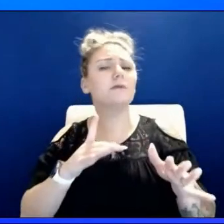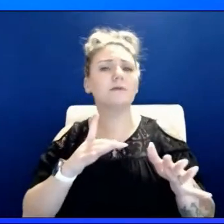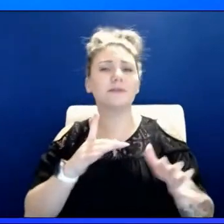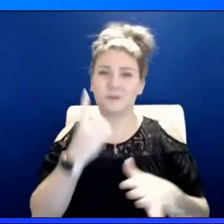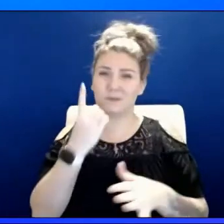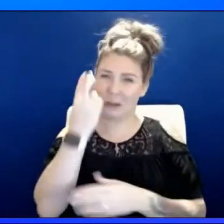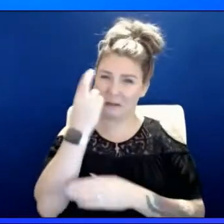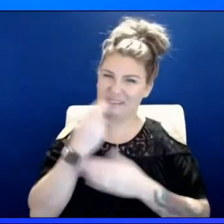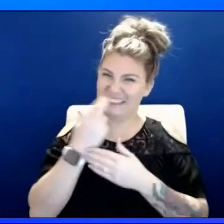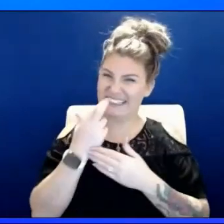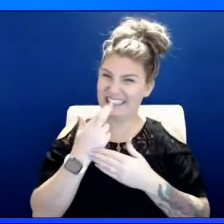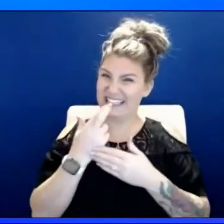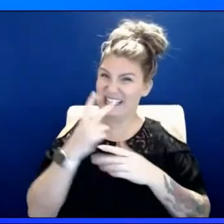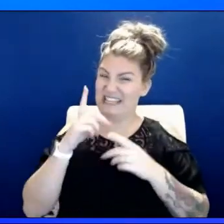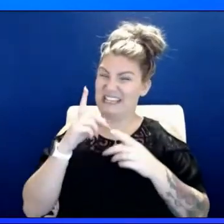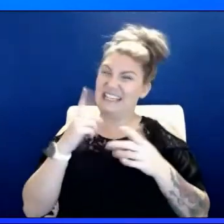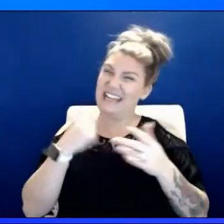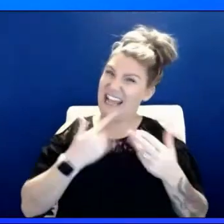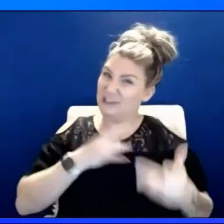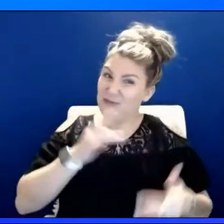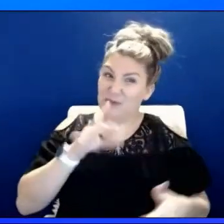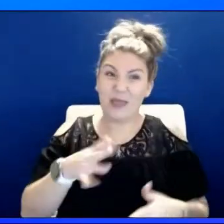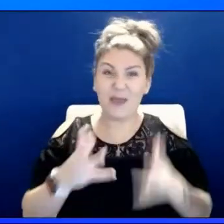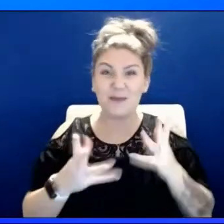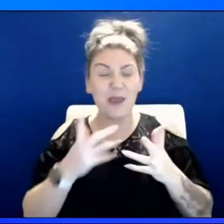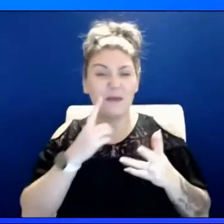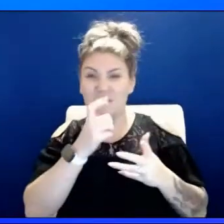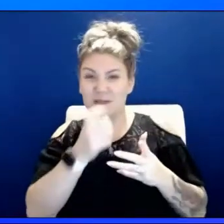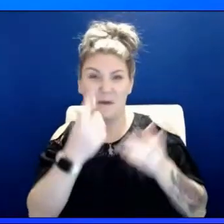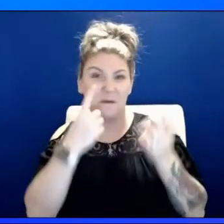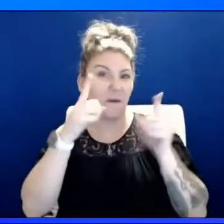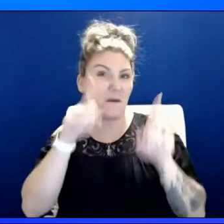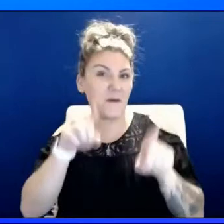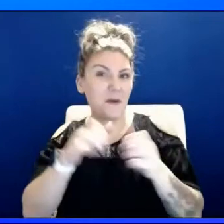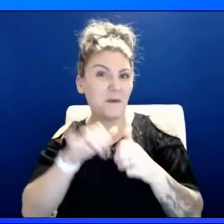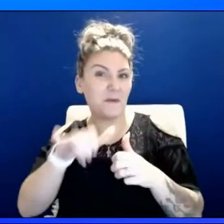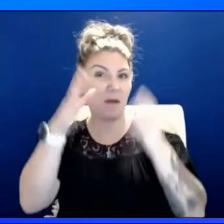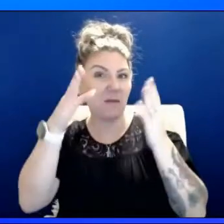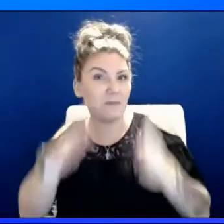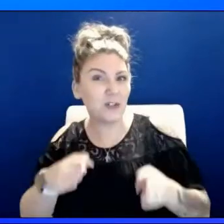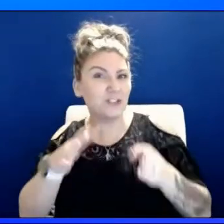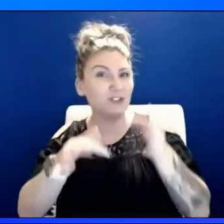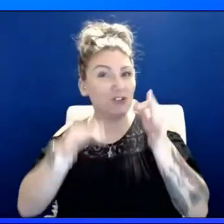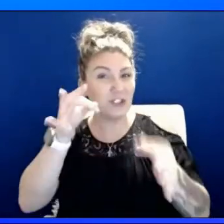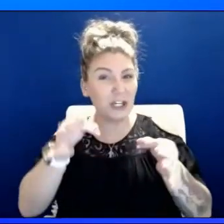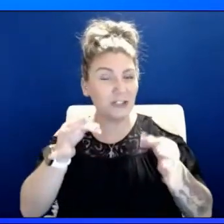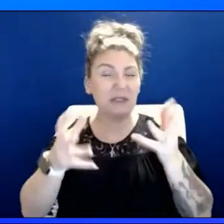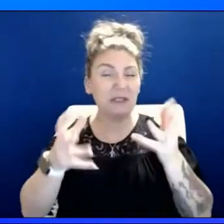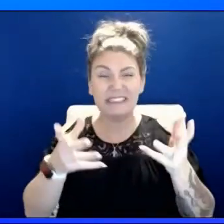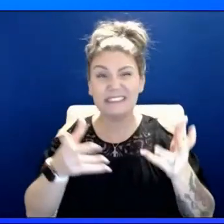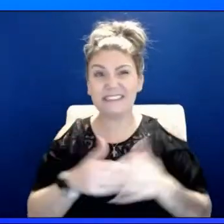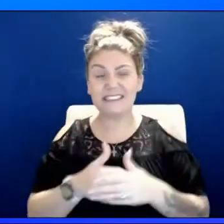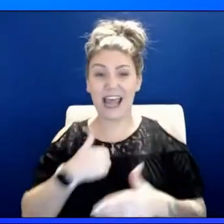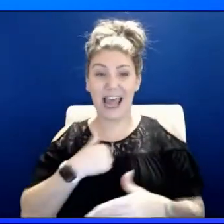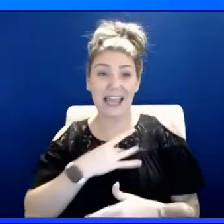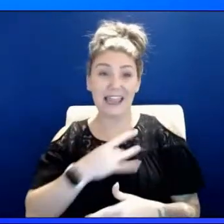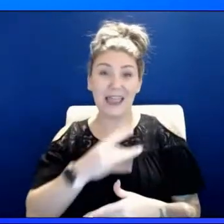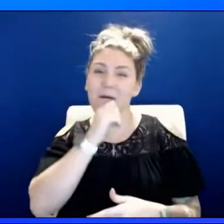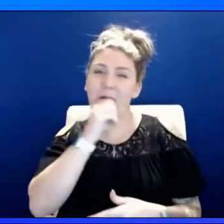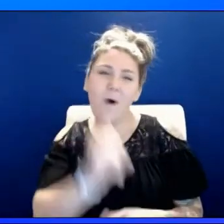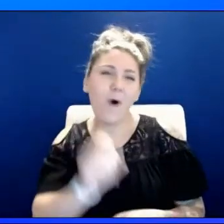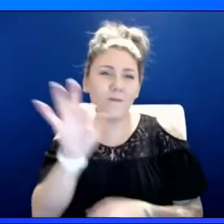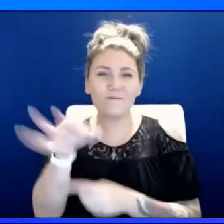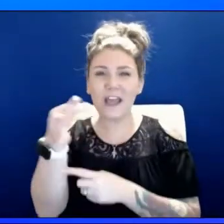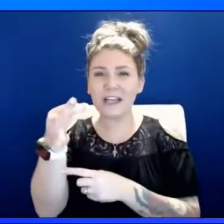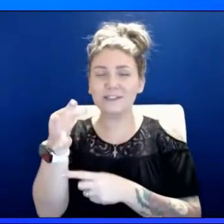meta-analysis, because I may not agree with that person's judgment or not. And I like the old-fashioned randomized control trial,